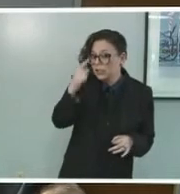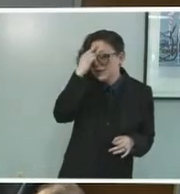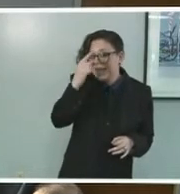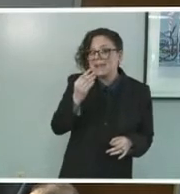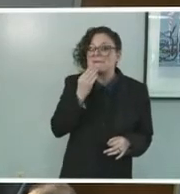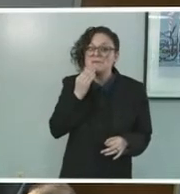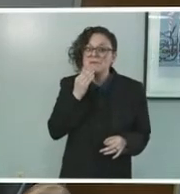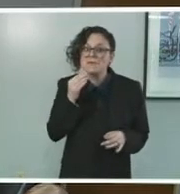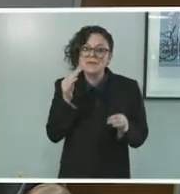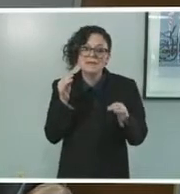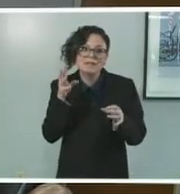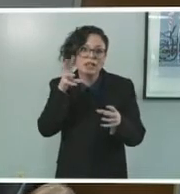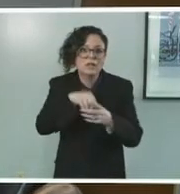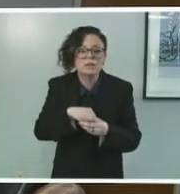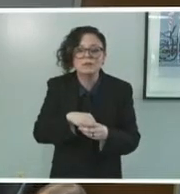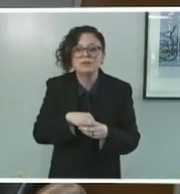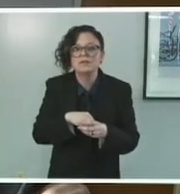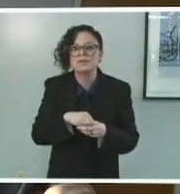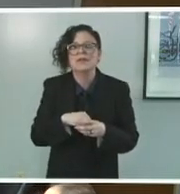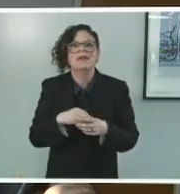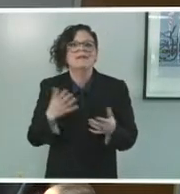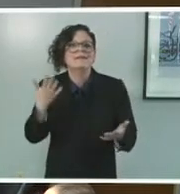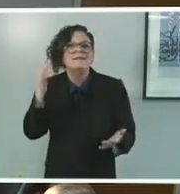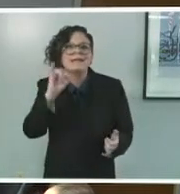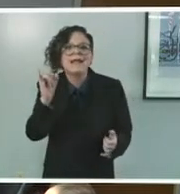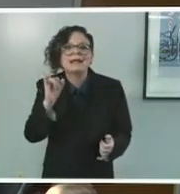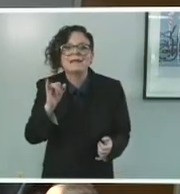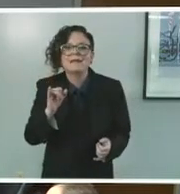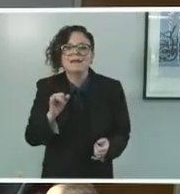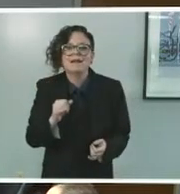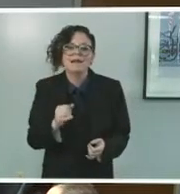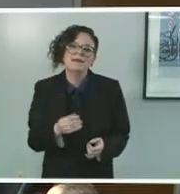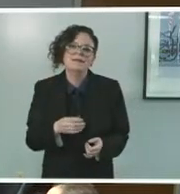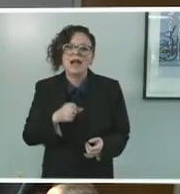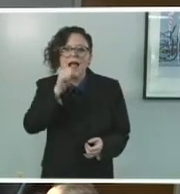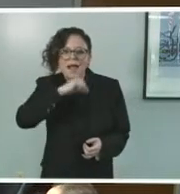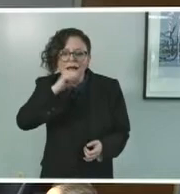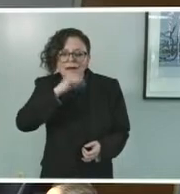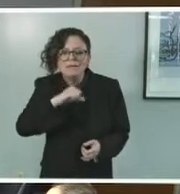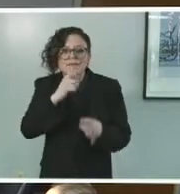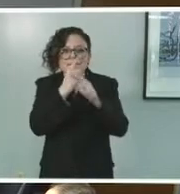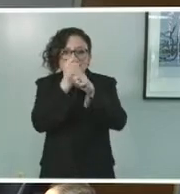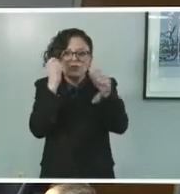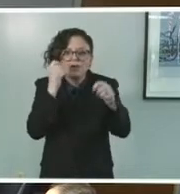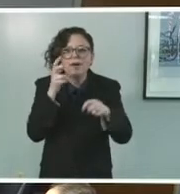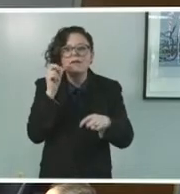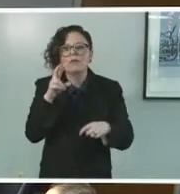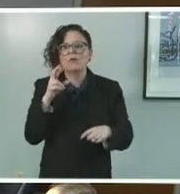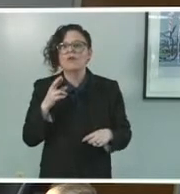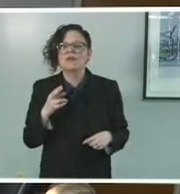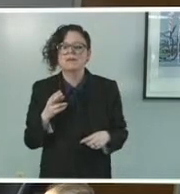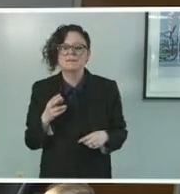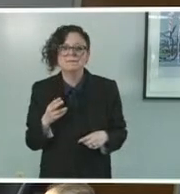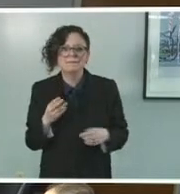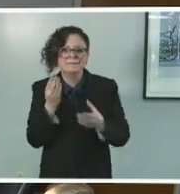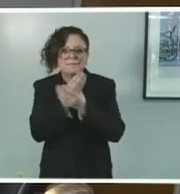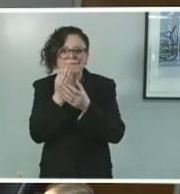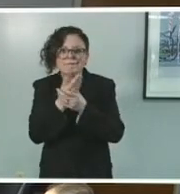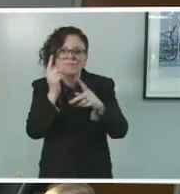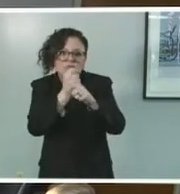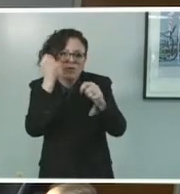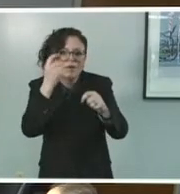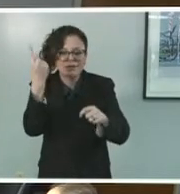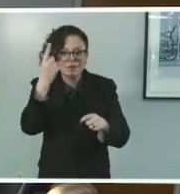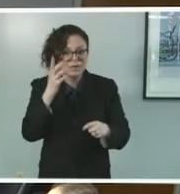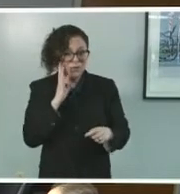cone or ice cream truck or a snack trailer or something to that effect? Well, I would say it does for the most part, because I